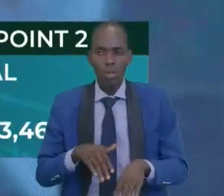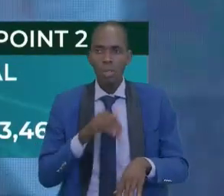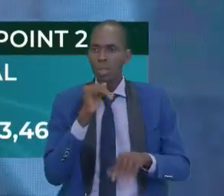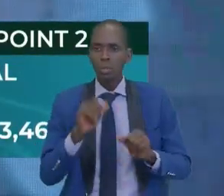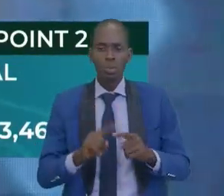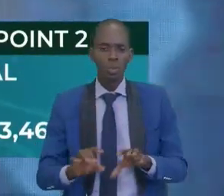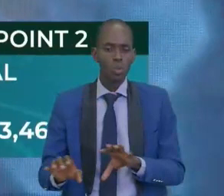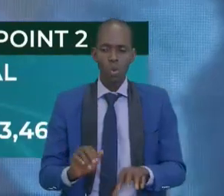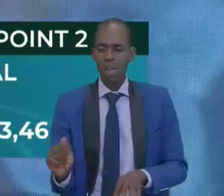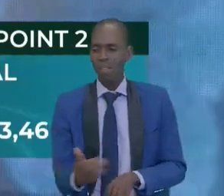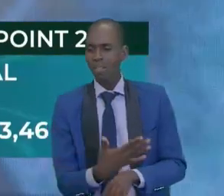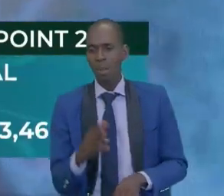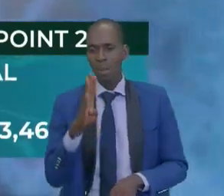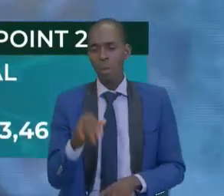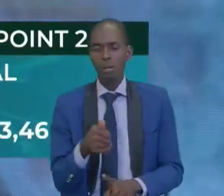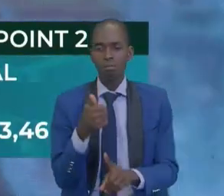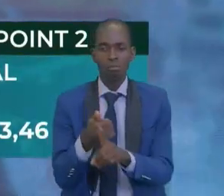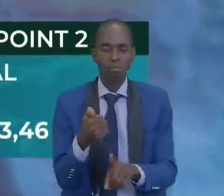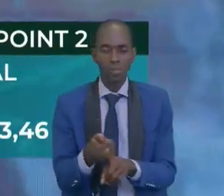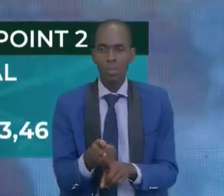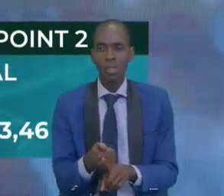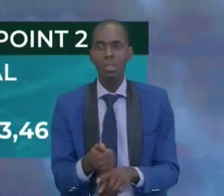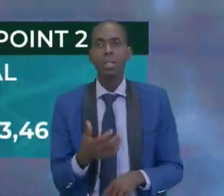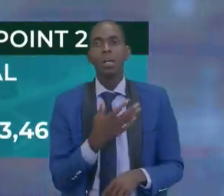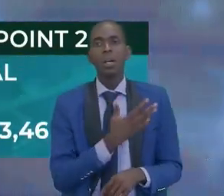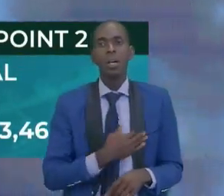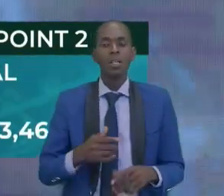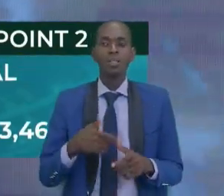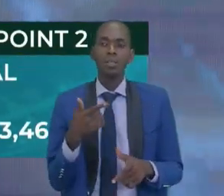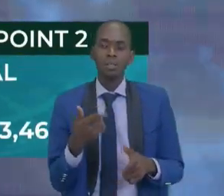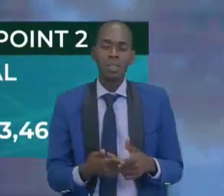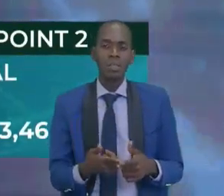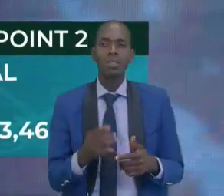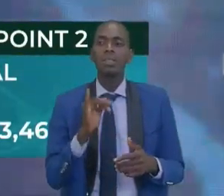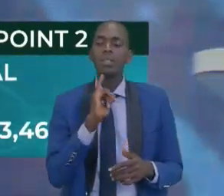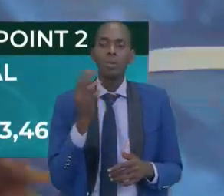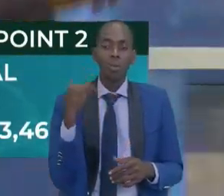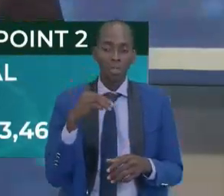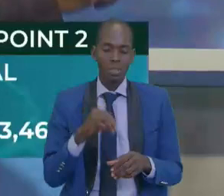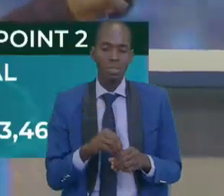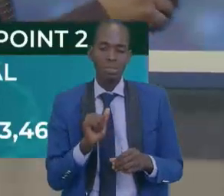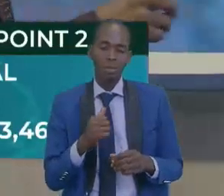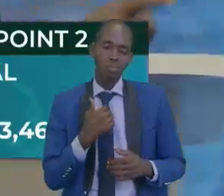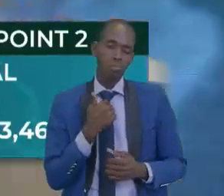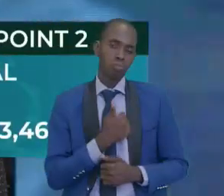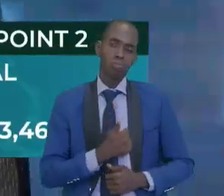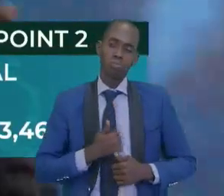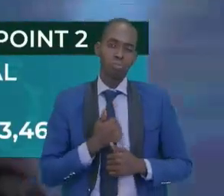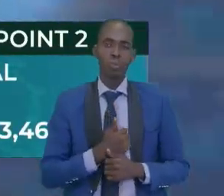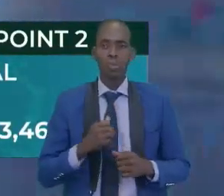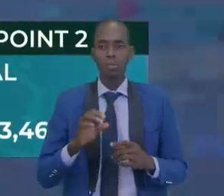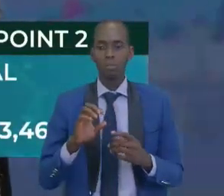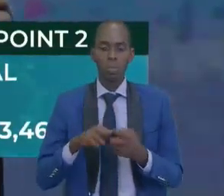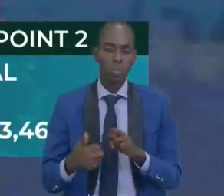by himself. He had a pitiable condition. And then